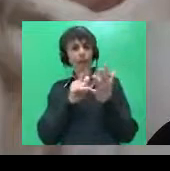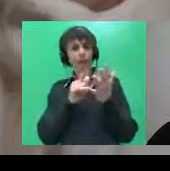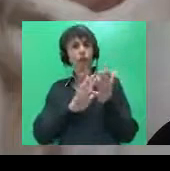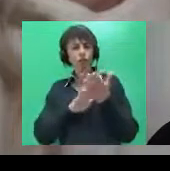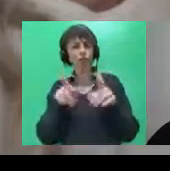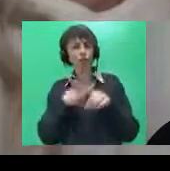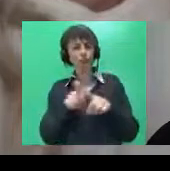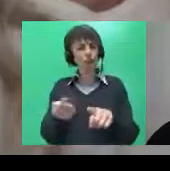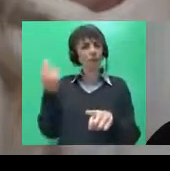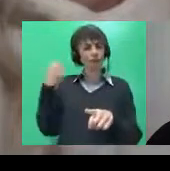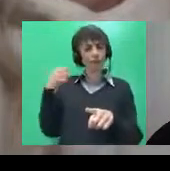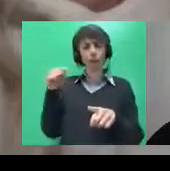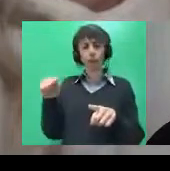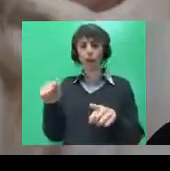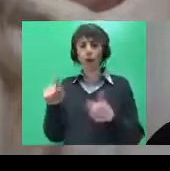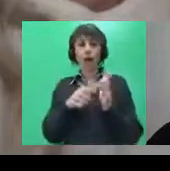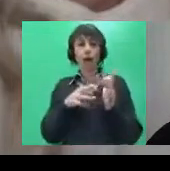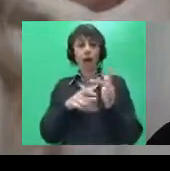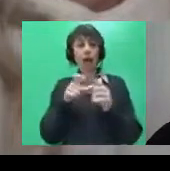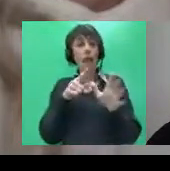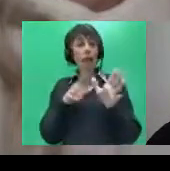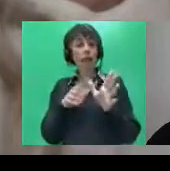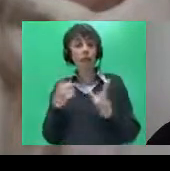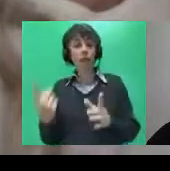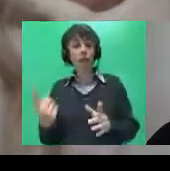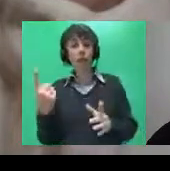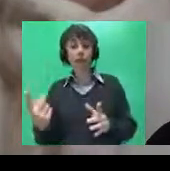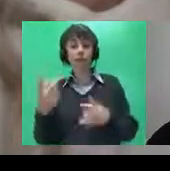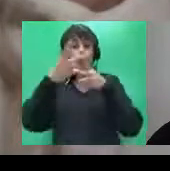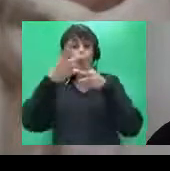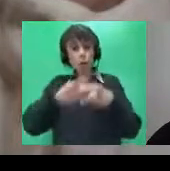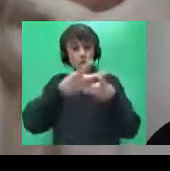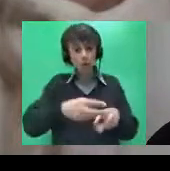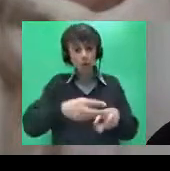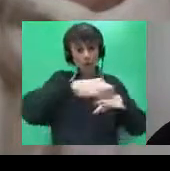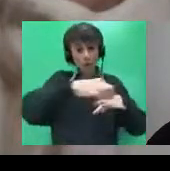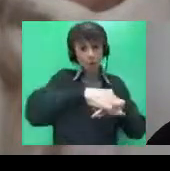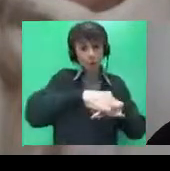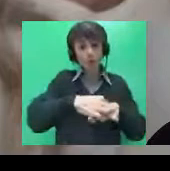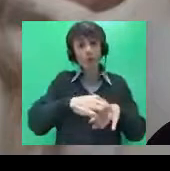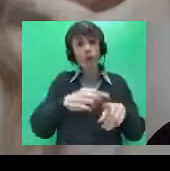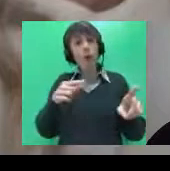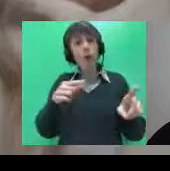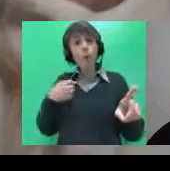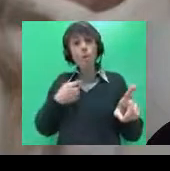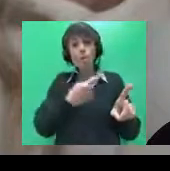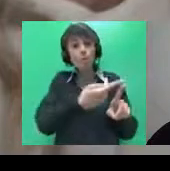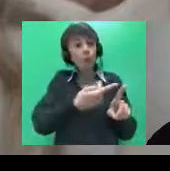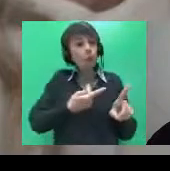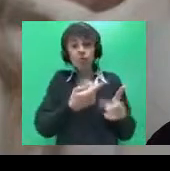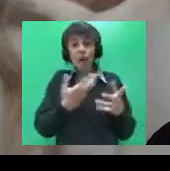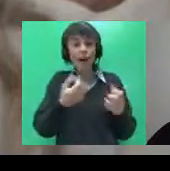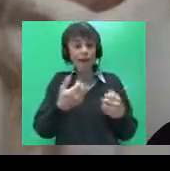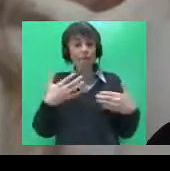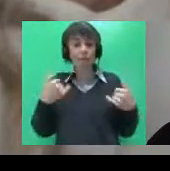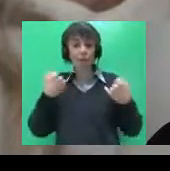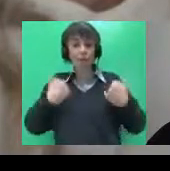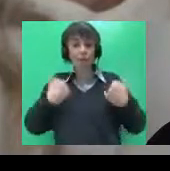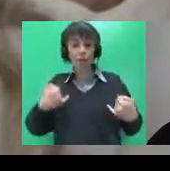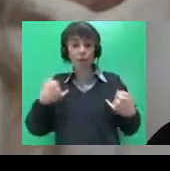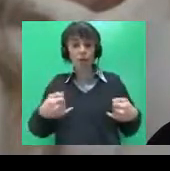not only lived with her own conditions, but also cares for her husband, who has several conditions as well. So the home-based focus of